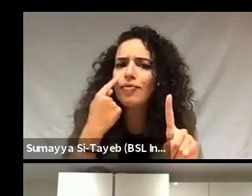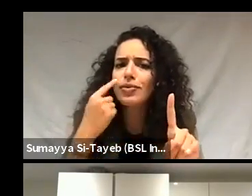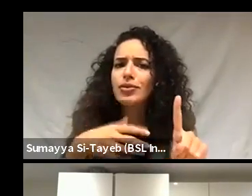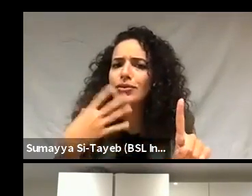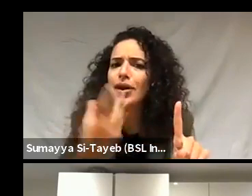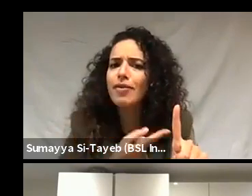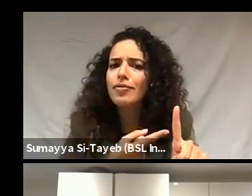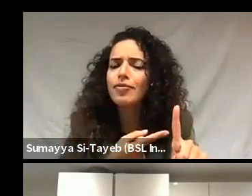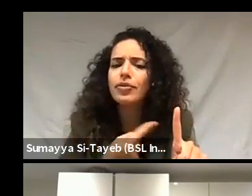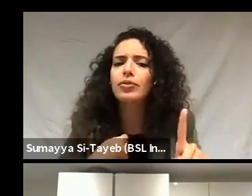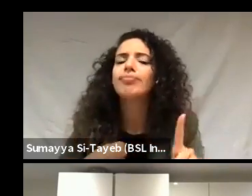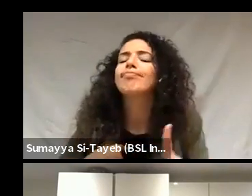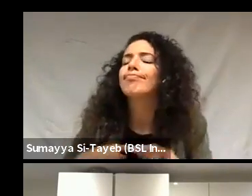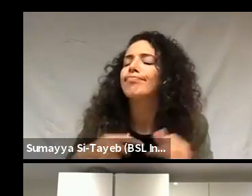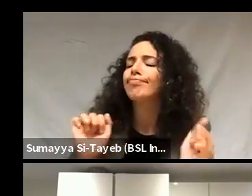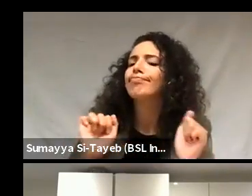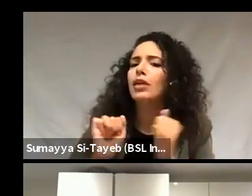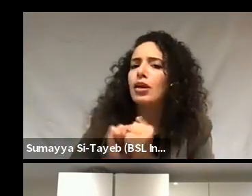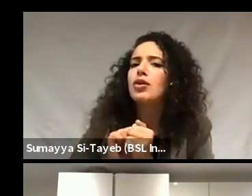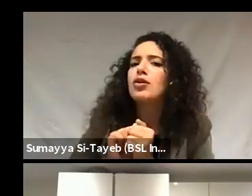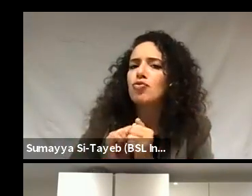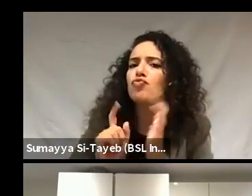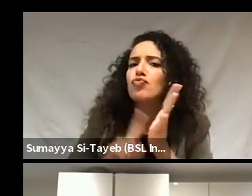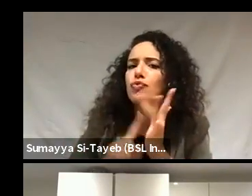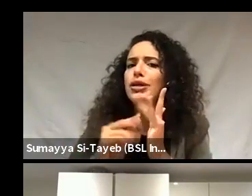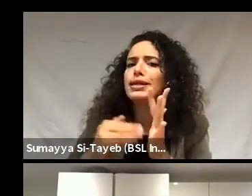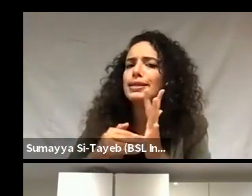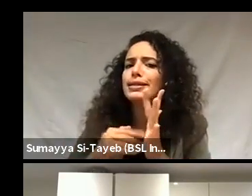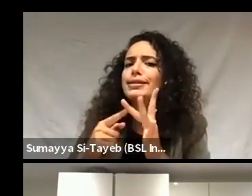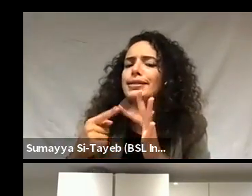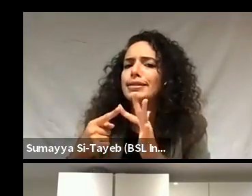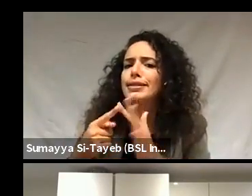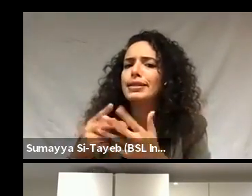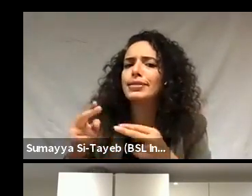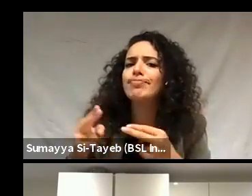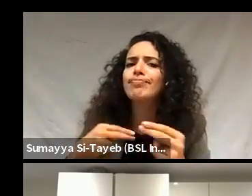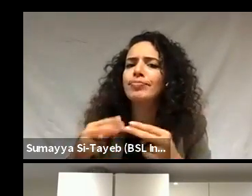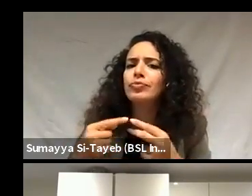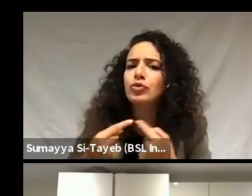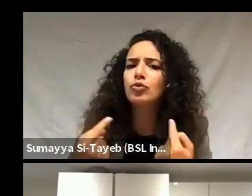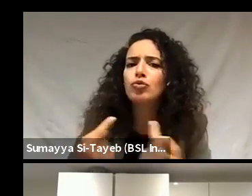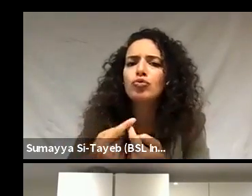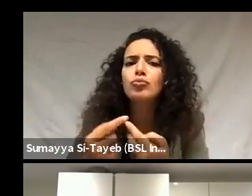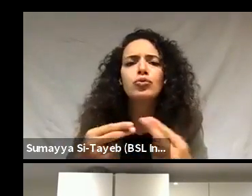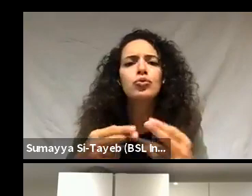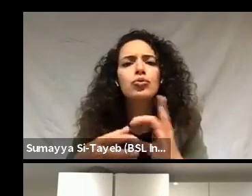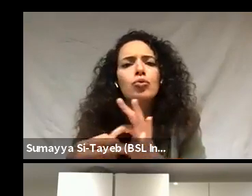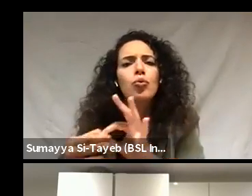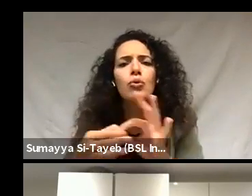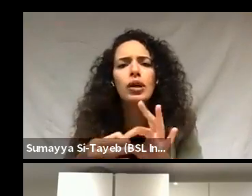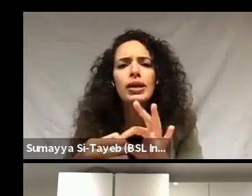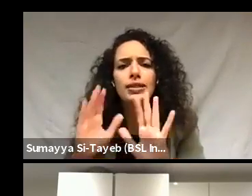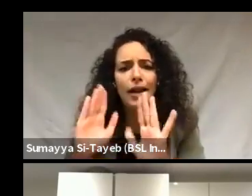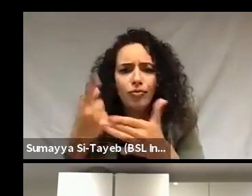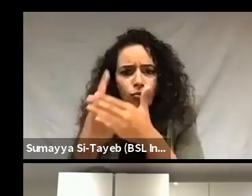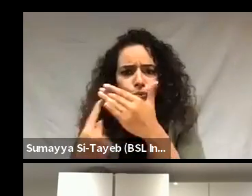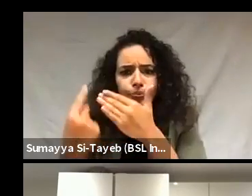agree with Lizzie. You know, newsrooms and news organisations have to be independent and have to do their own